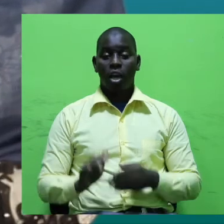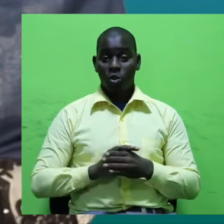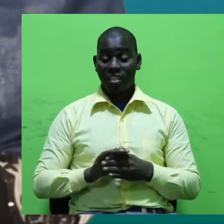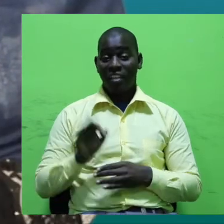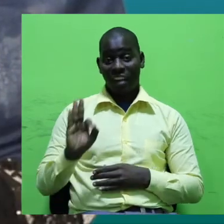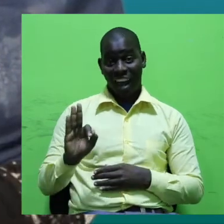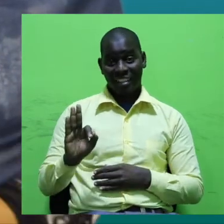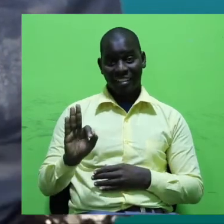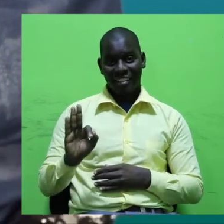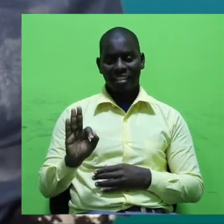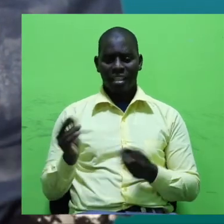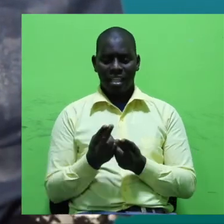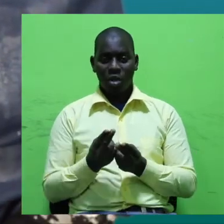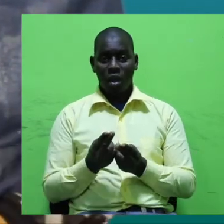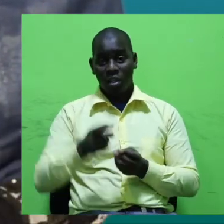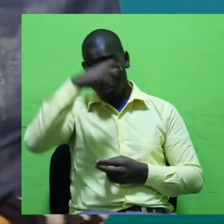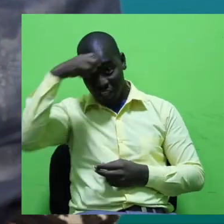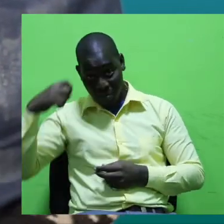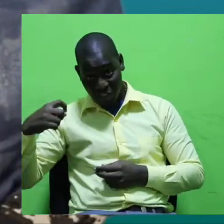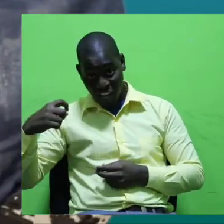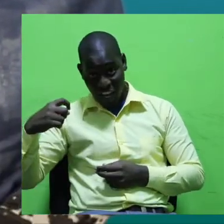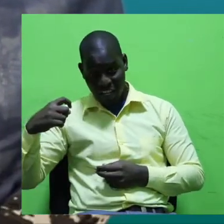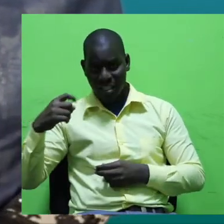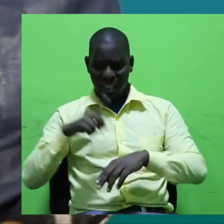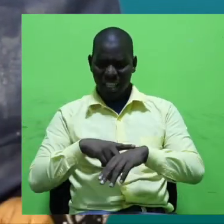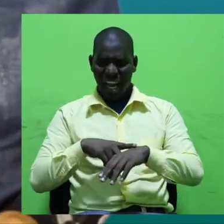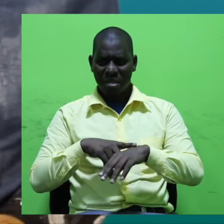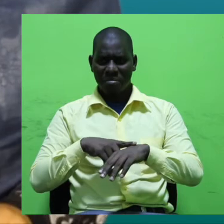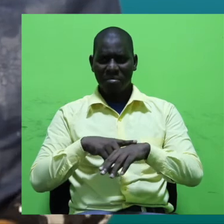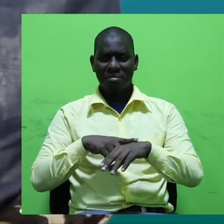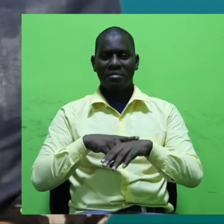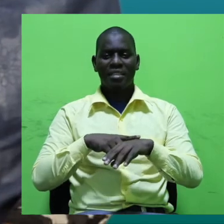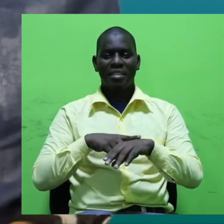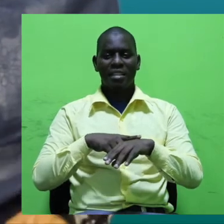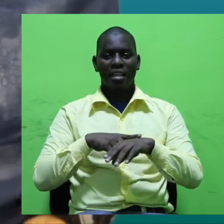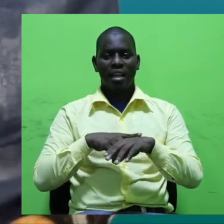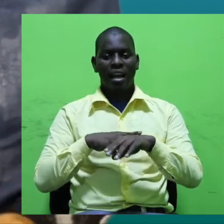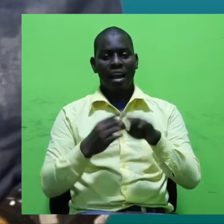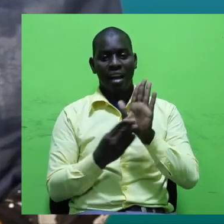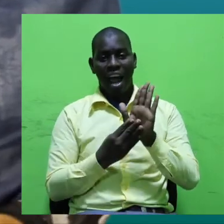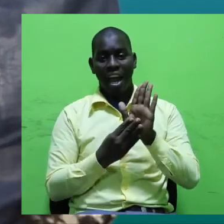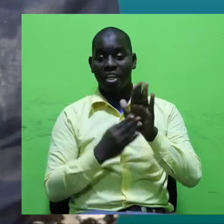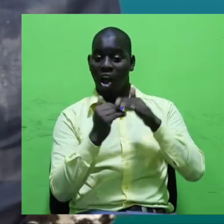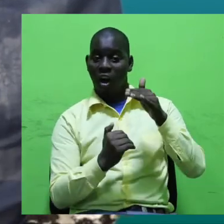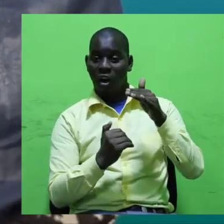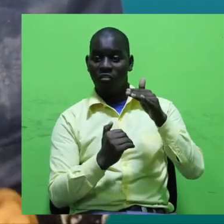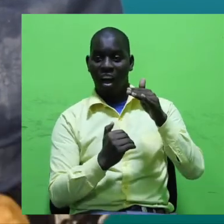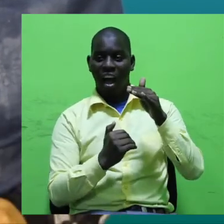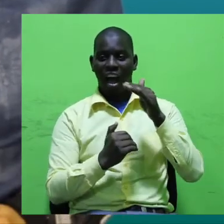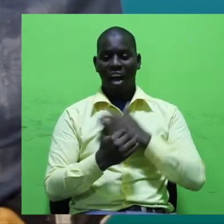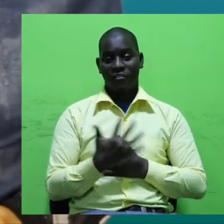degrees Celsius to Kelvin. Let's do this together. From the formula, K is equal to degrees Celsius